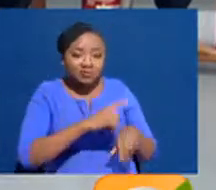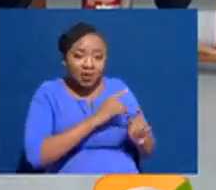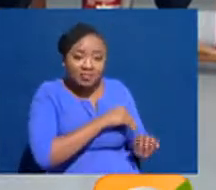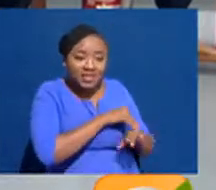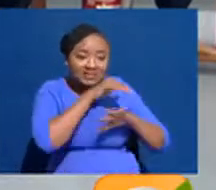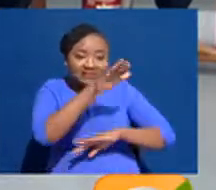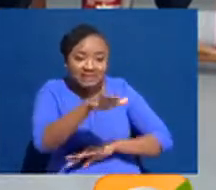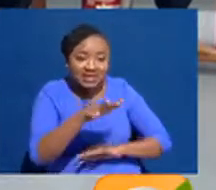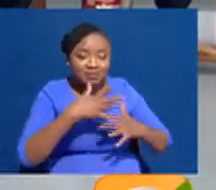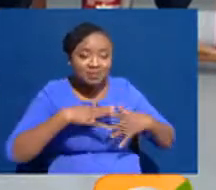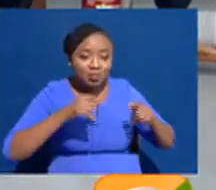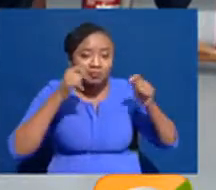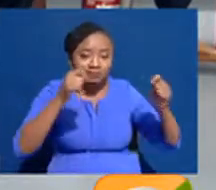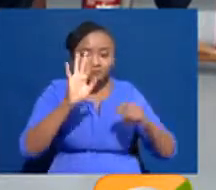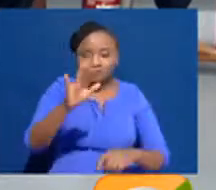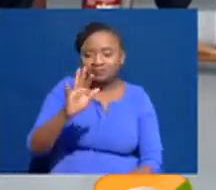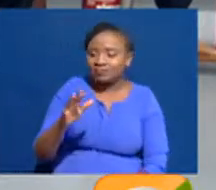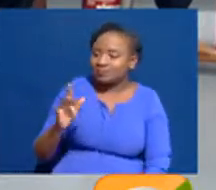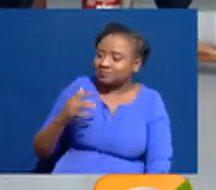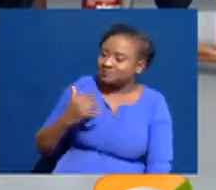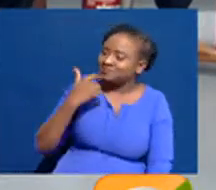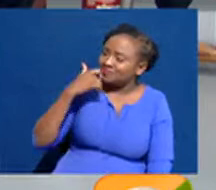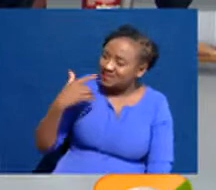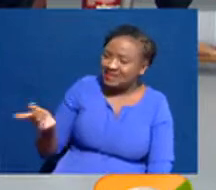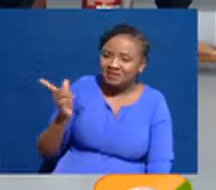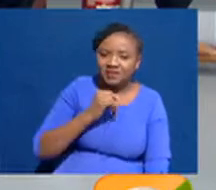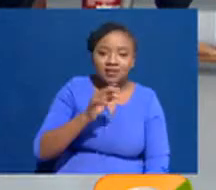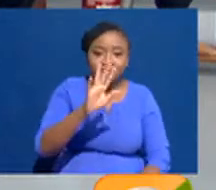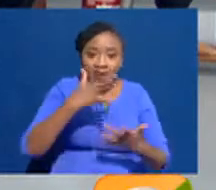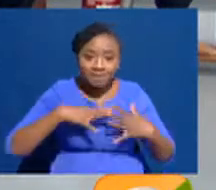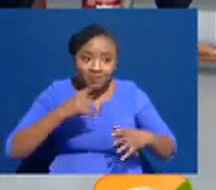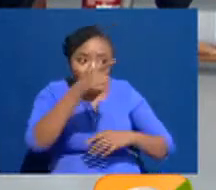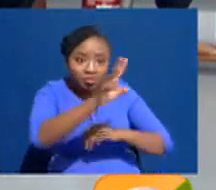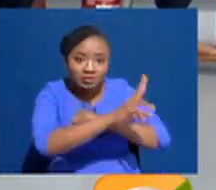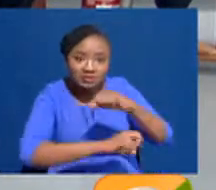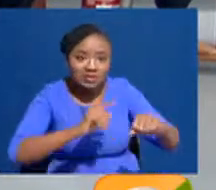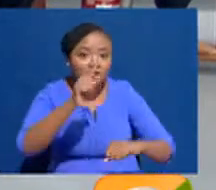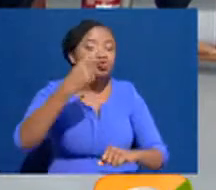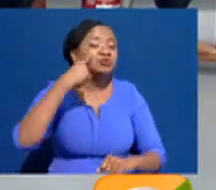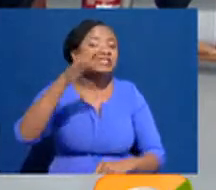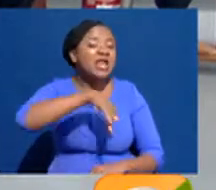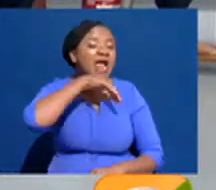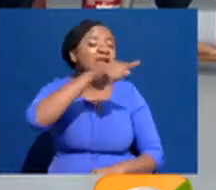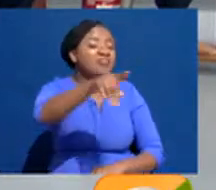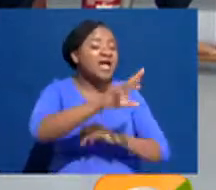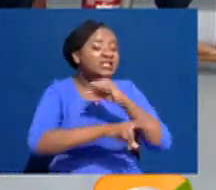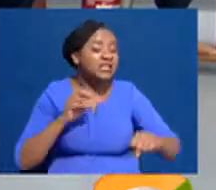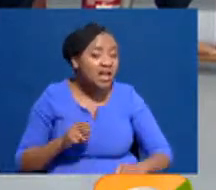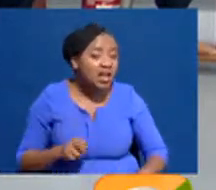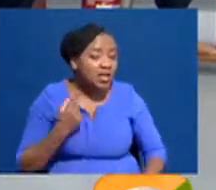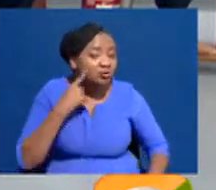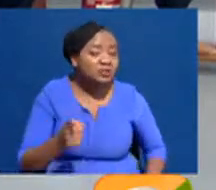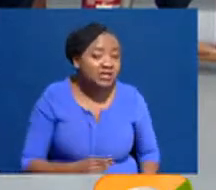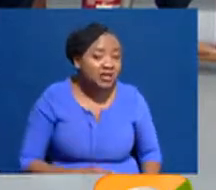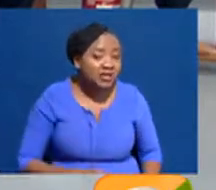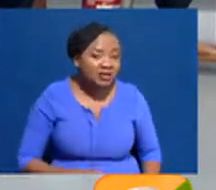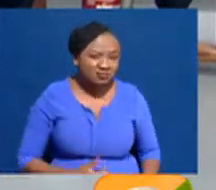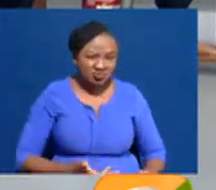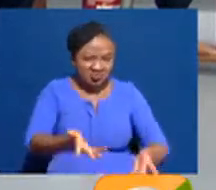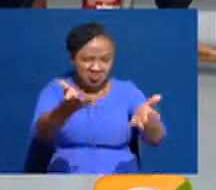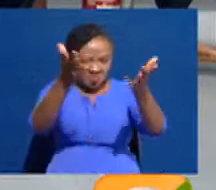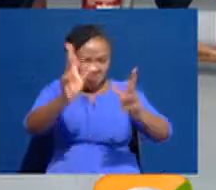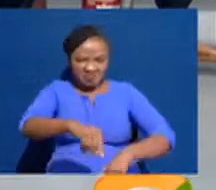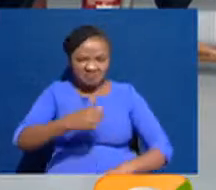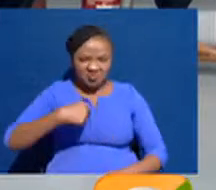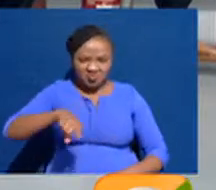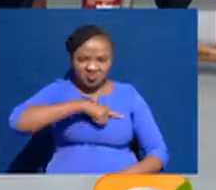no problem. I told you, it's not about... The people who are stealing today, were those Azimio? You know, did you see Raila Amolo Odinga out there? Don't come and take us as